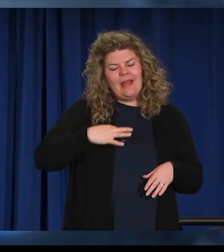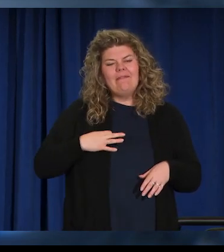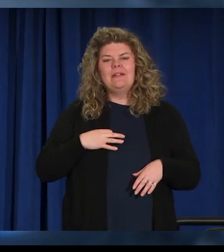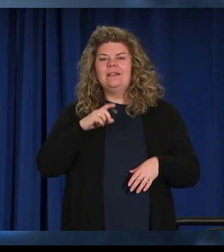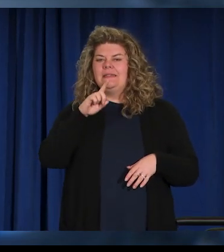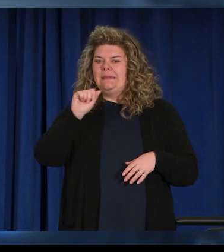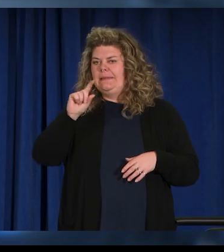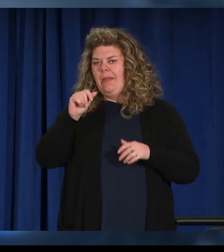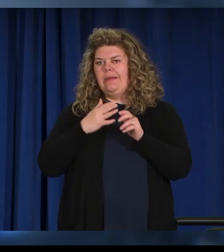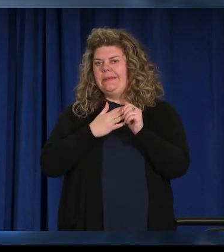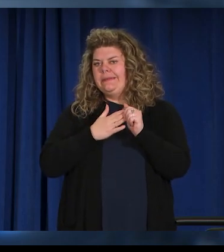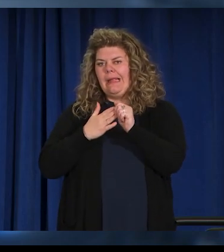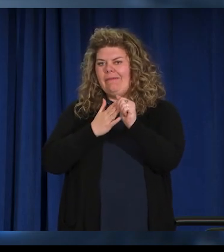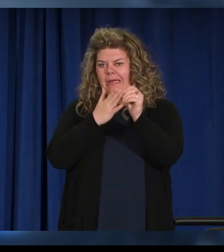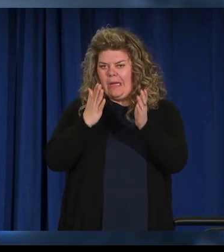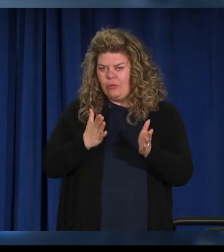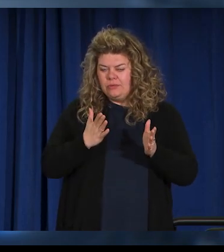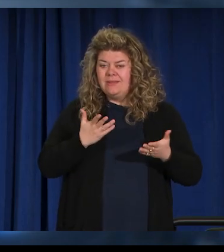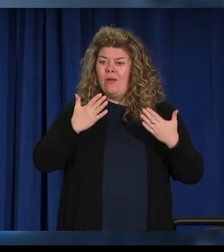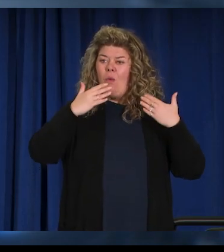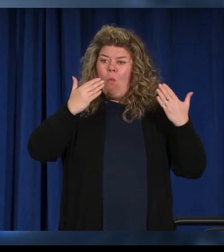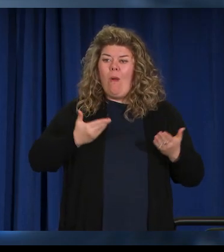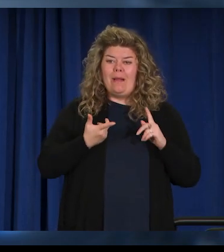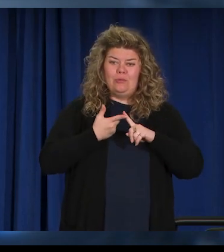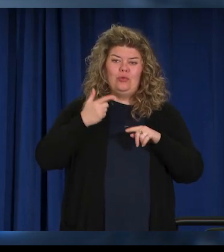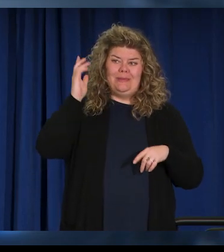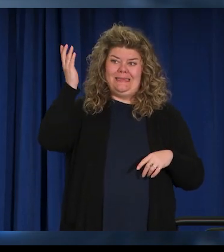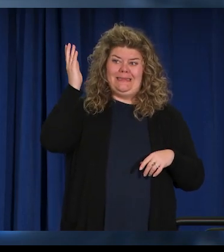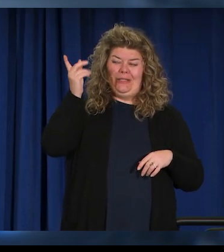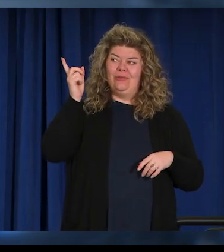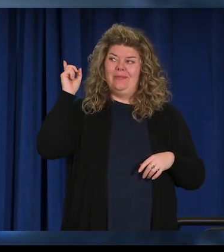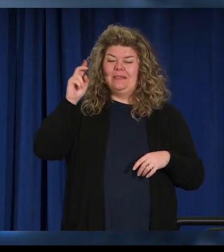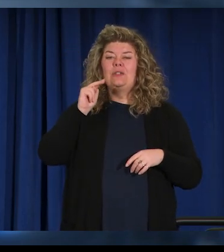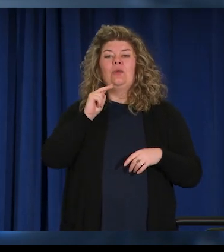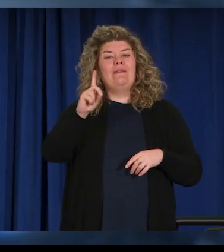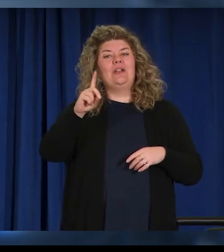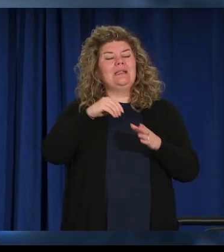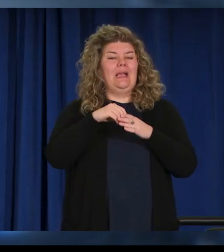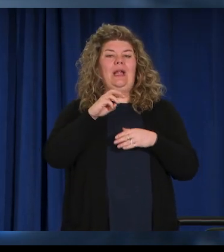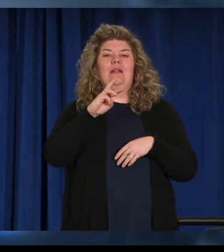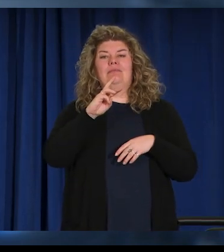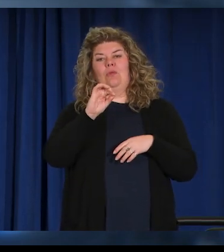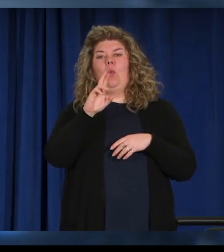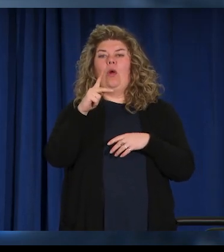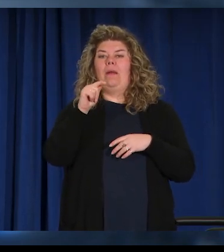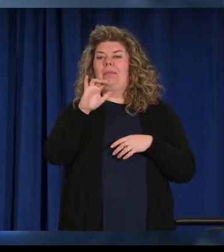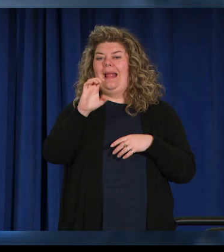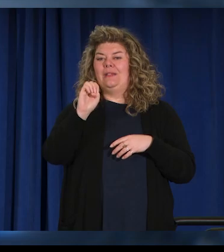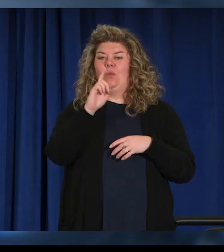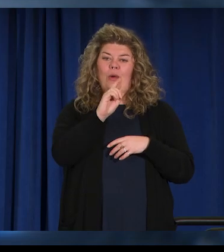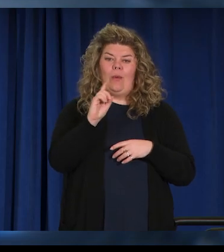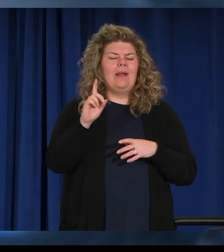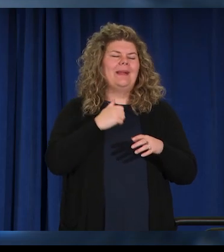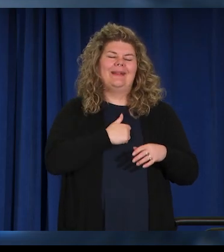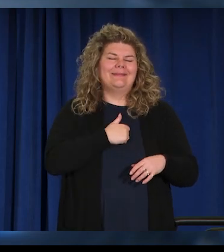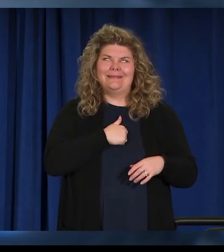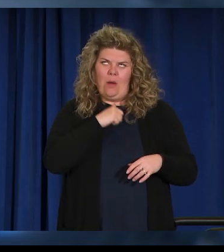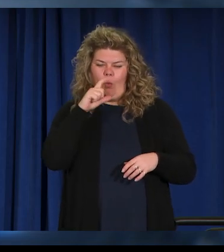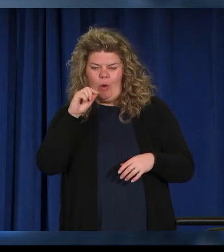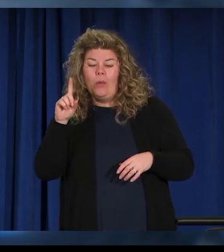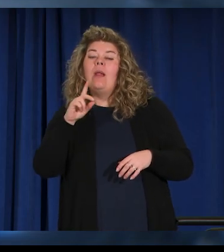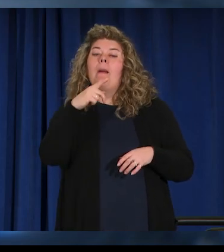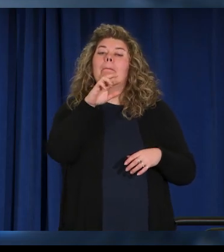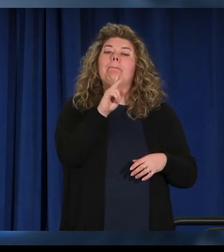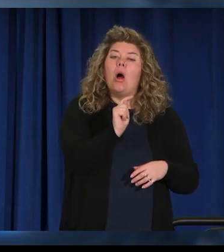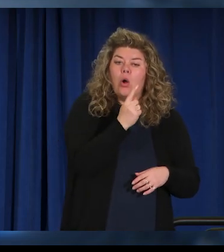Navigators. Welcome to our presentation. So this is Neurodiversity in the Workplace 101. Part 1. And this is